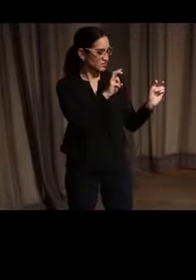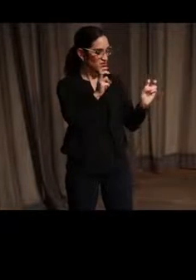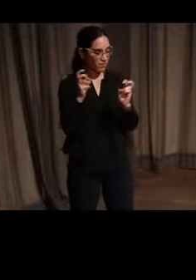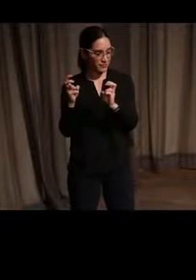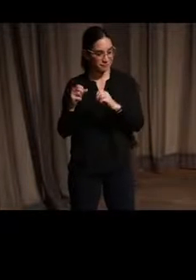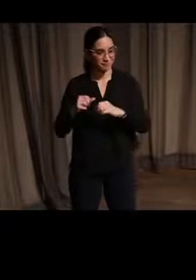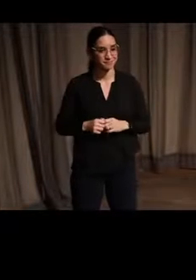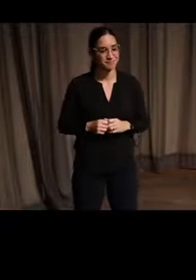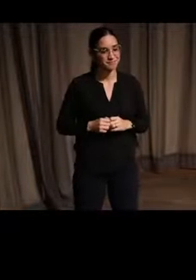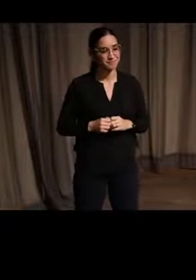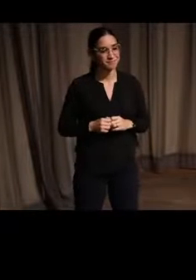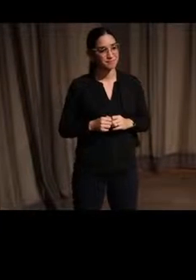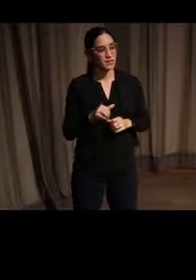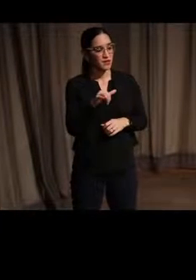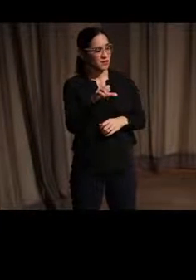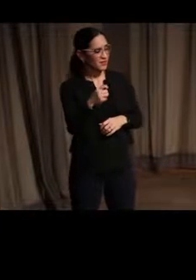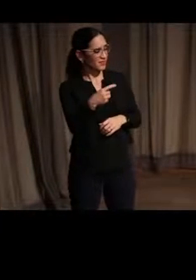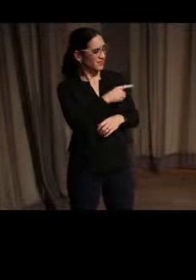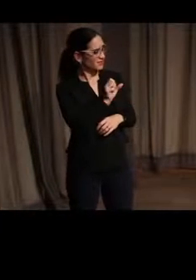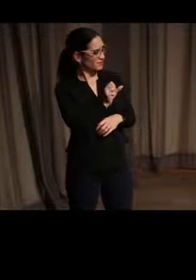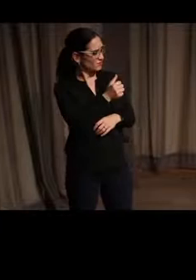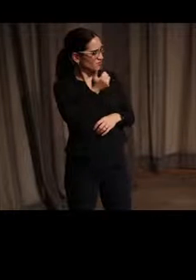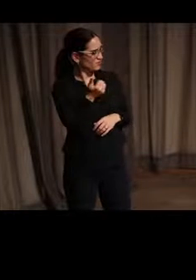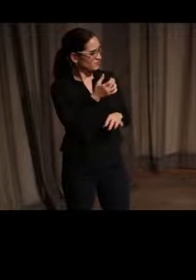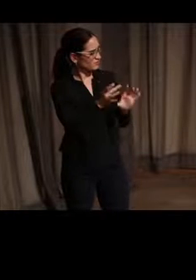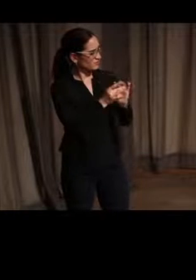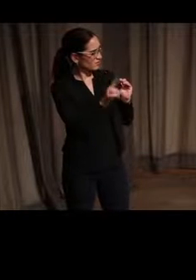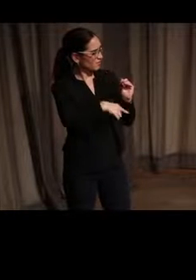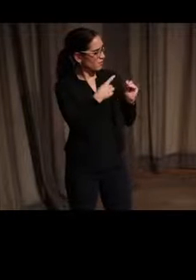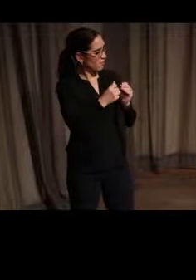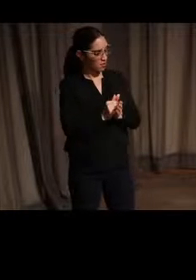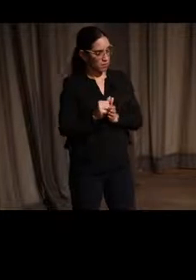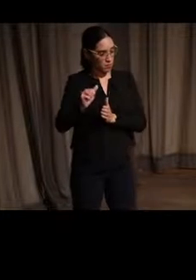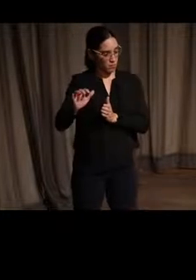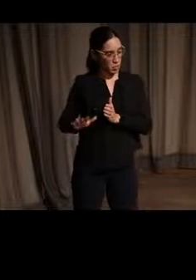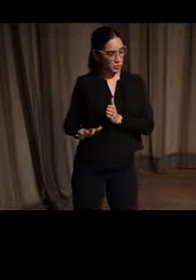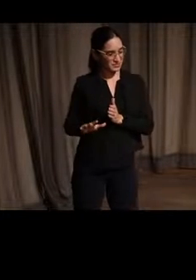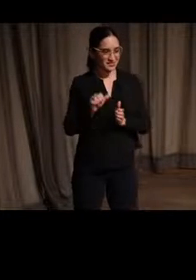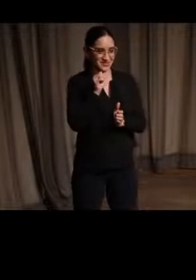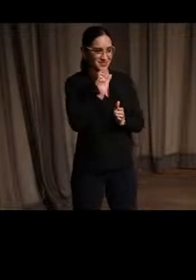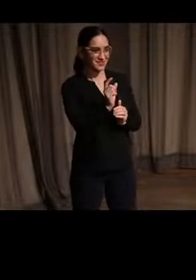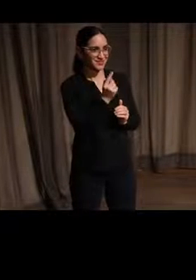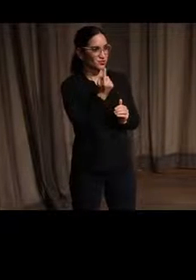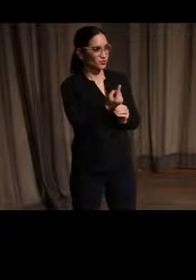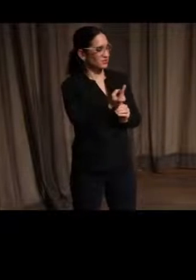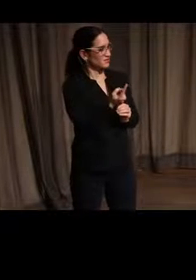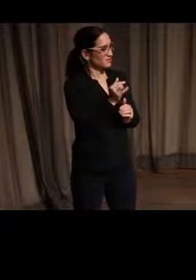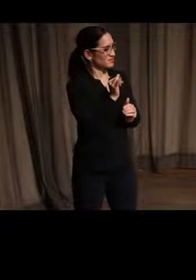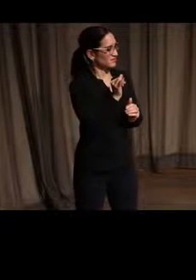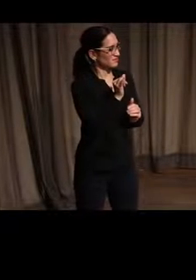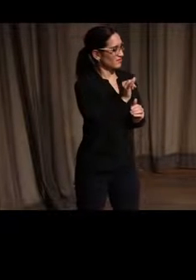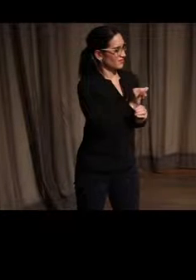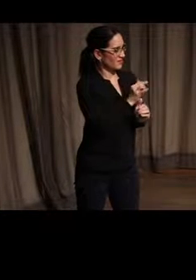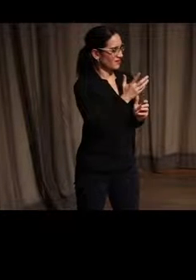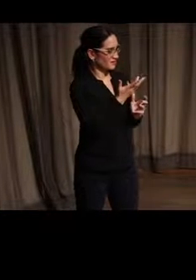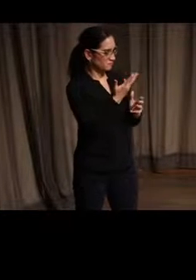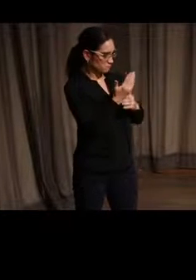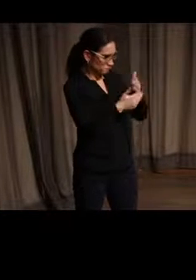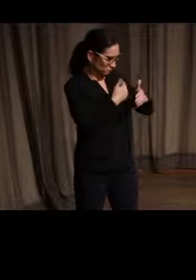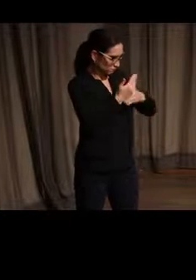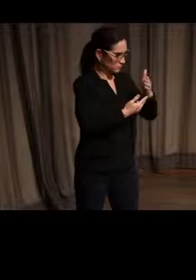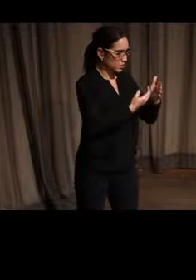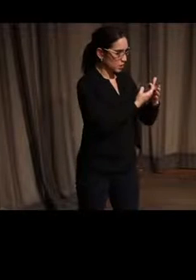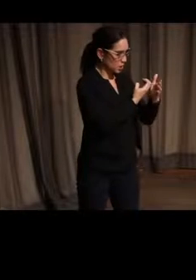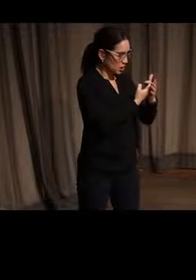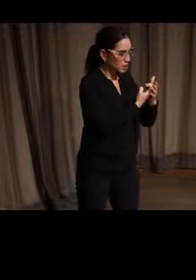and that's something else, right? When we're thinking about issues of abortion, as you mentioned at the beginning, it's not necessarily just bodily autonomy. It's